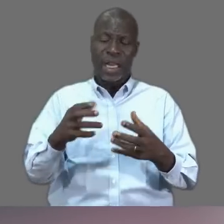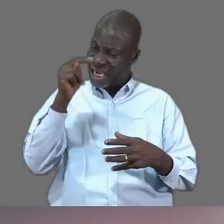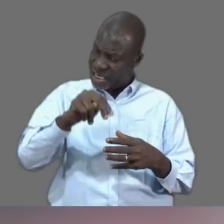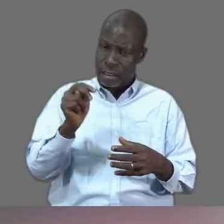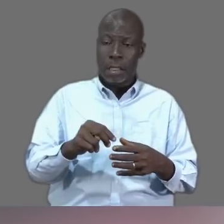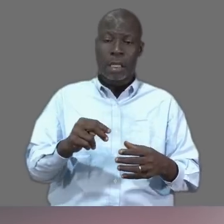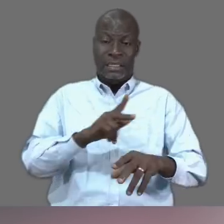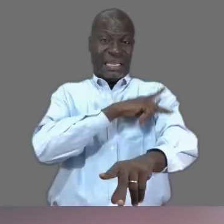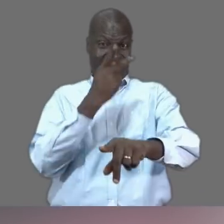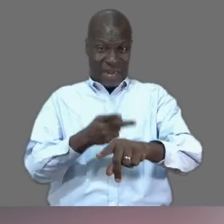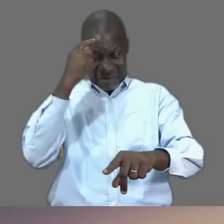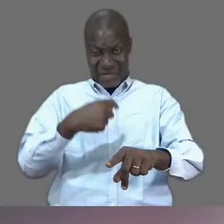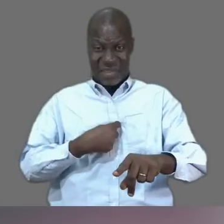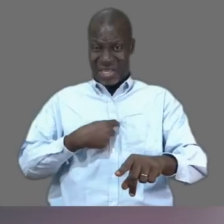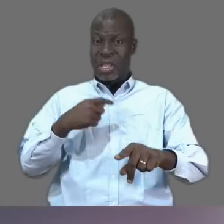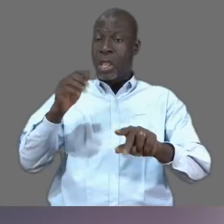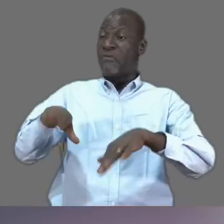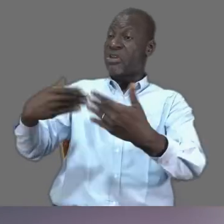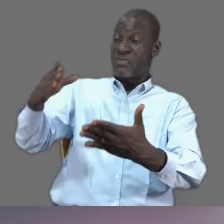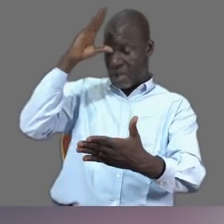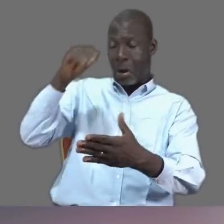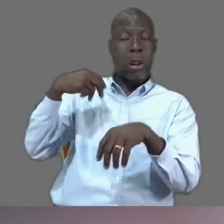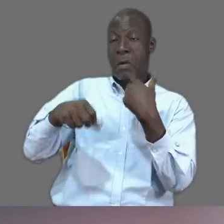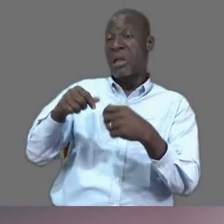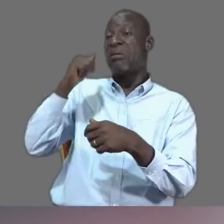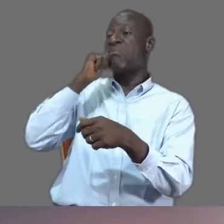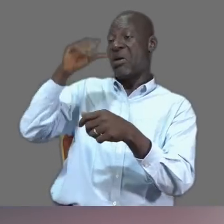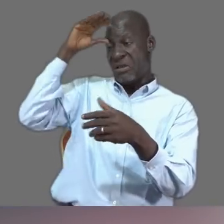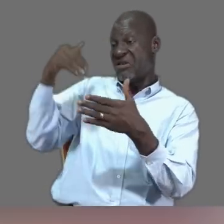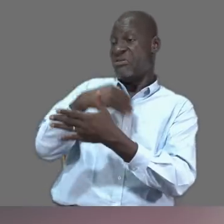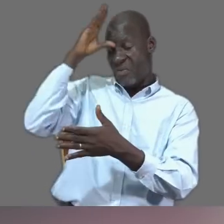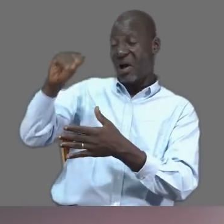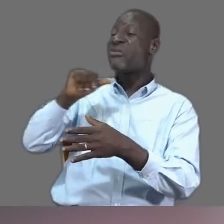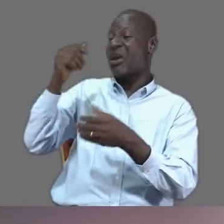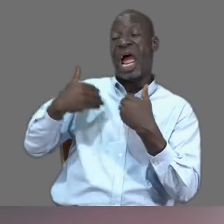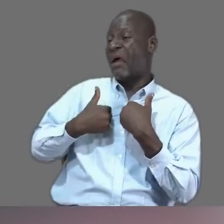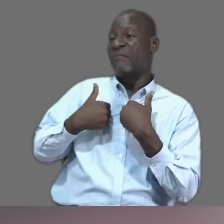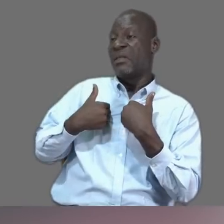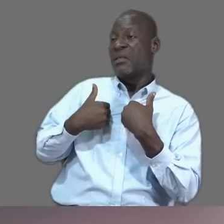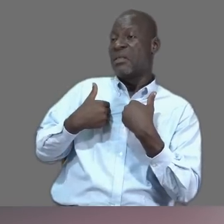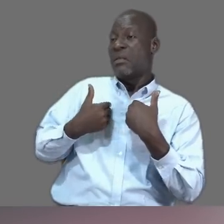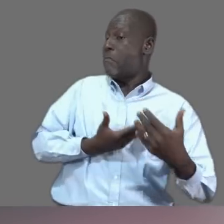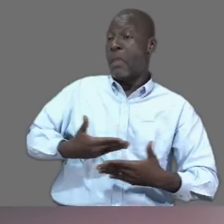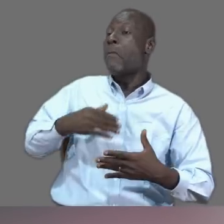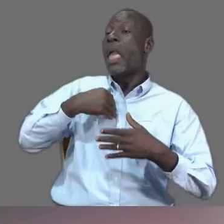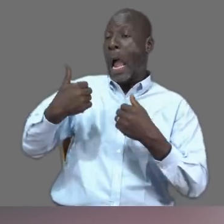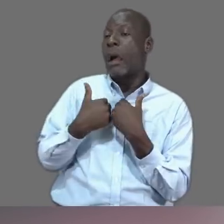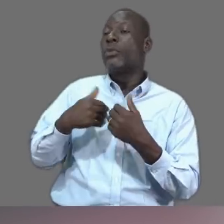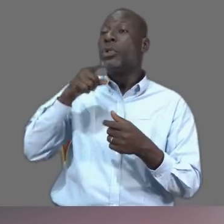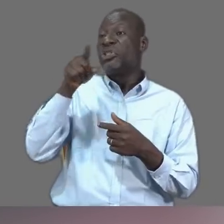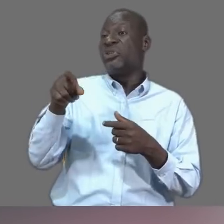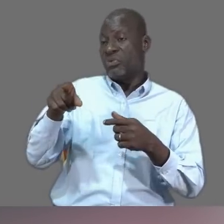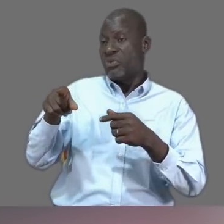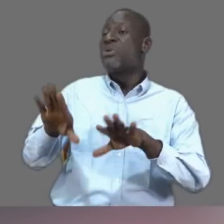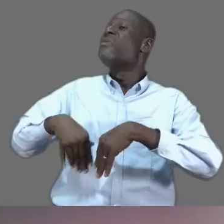funer means any media, but on the mamma boy now from my way, because bueno, Niba, M. Sabueno, meaning, said Yayo, so I want to make him